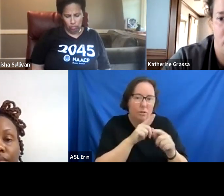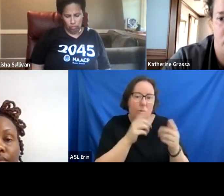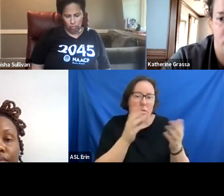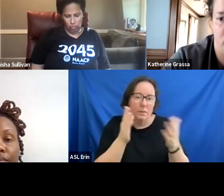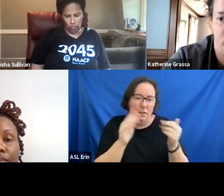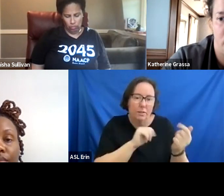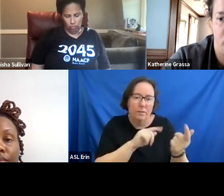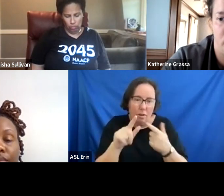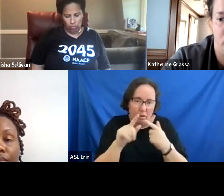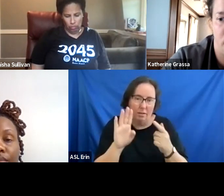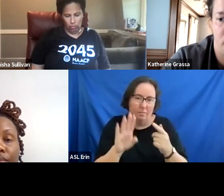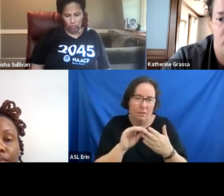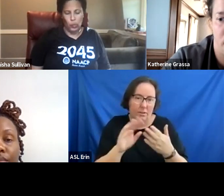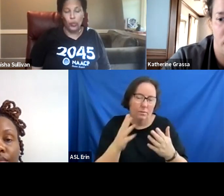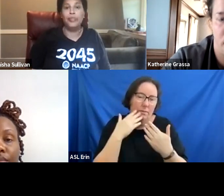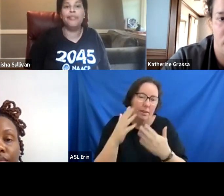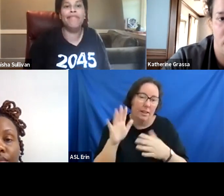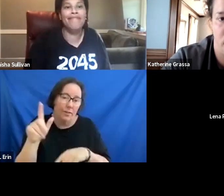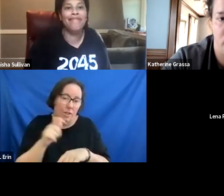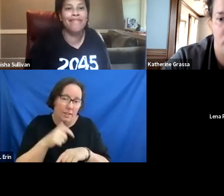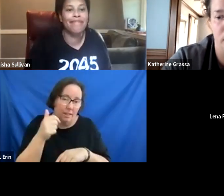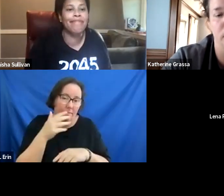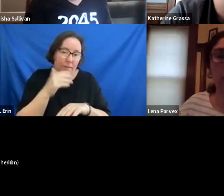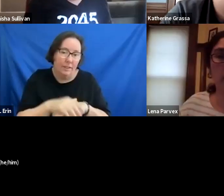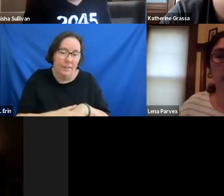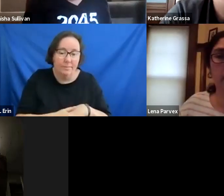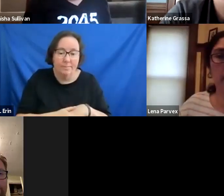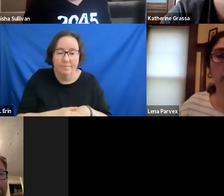all of Boston's students. Thank you for your time. Good evening.